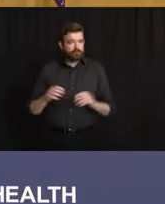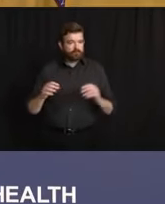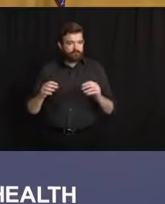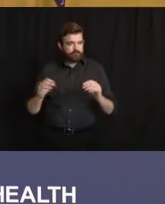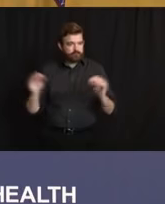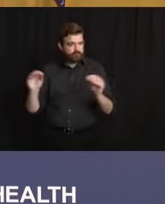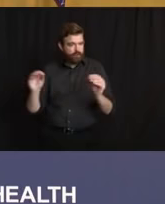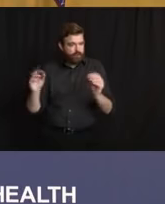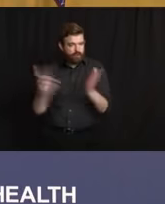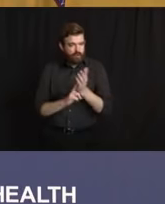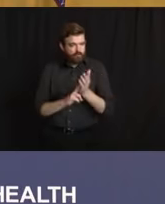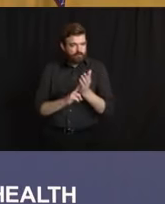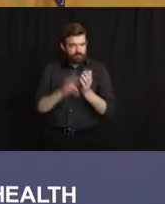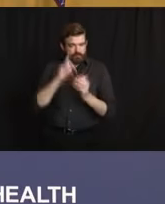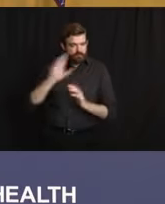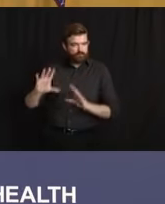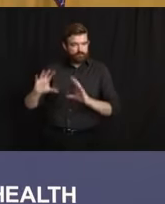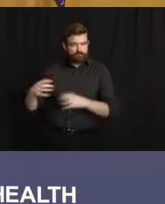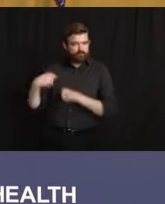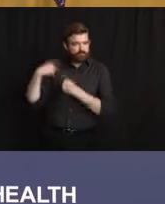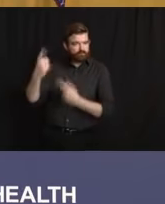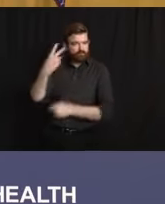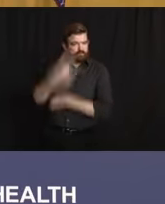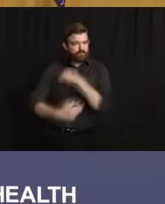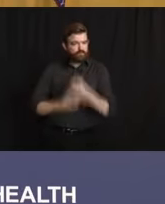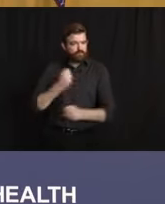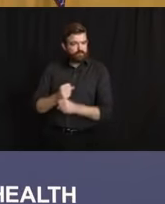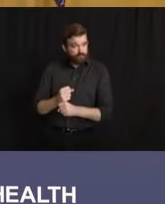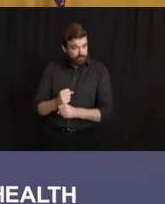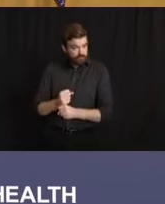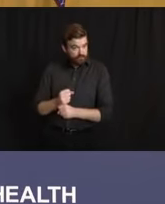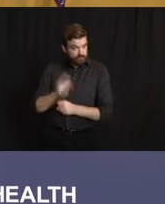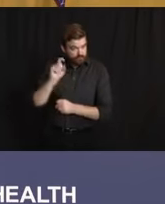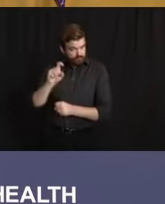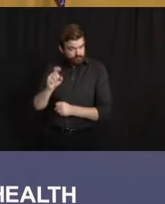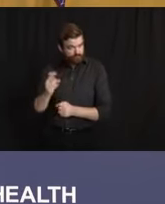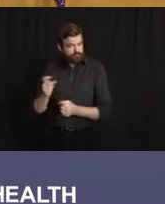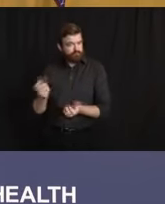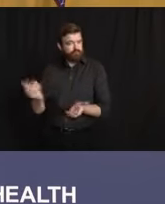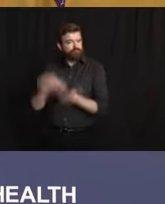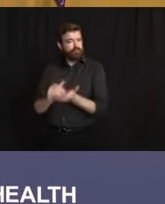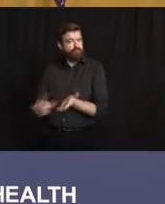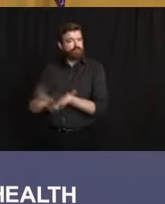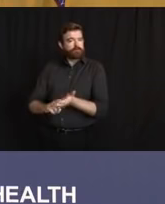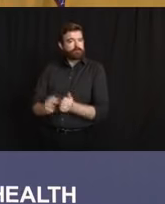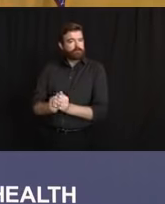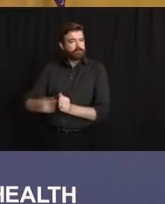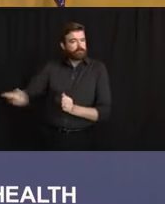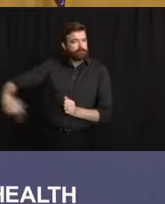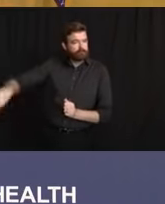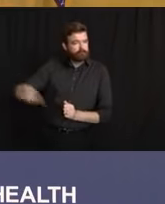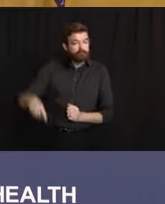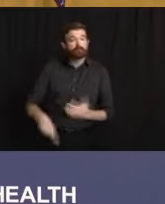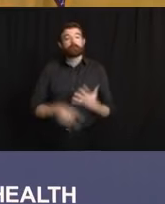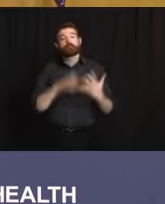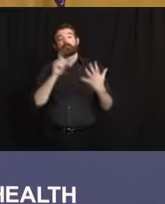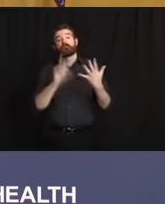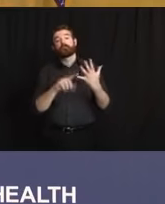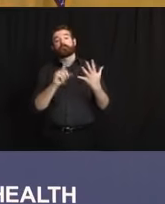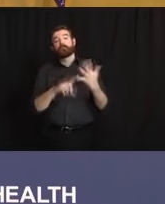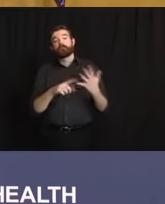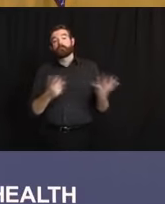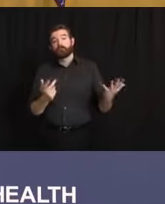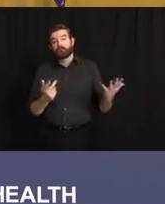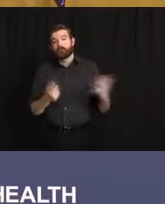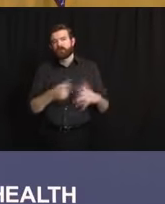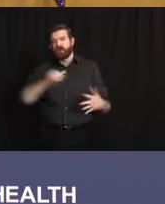will lose business since they are limited to outdoor dining? And a lot of restaurants say they don't have the resources to have true outdoor dining. Do you